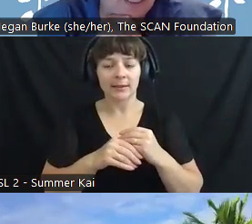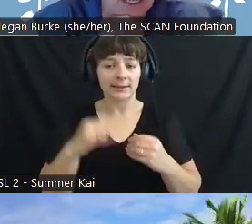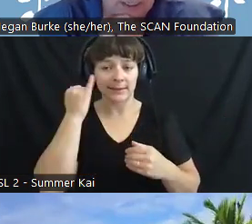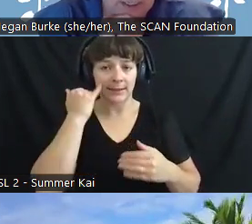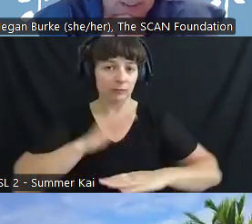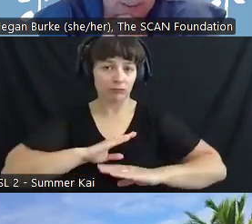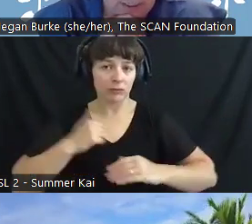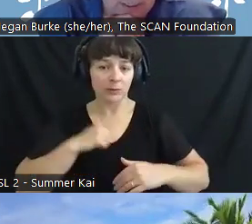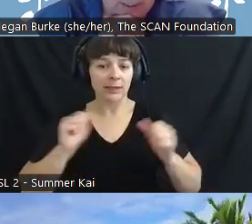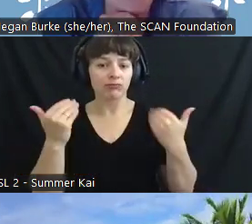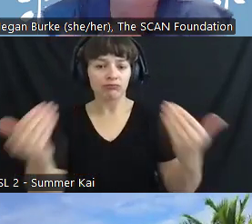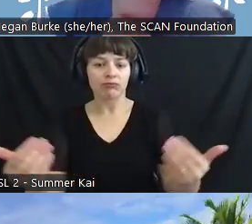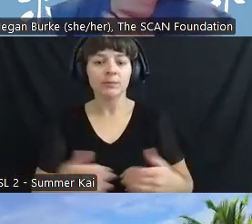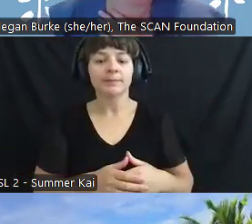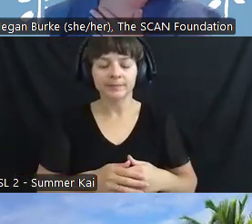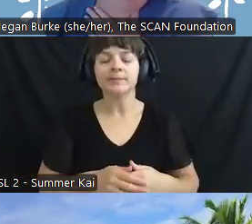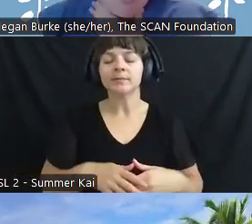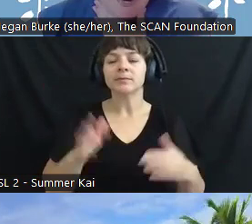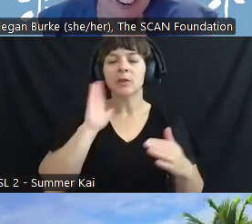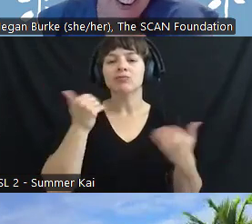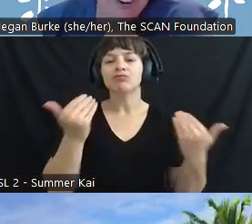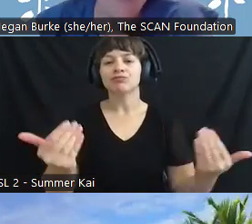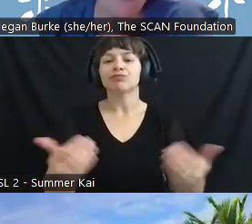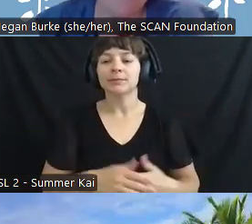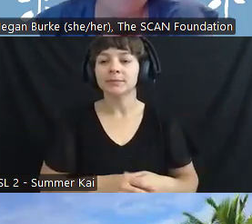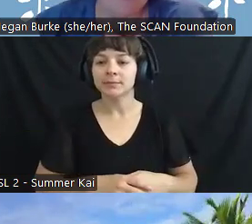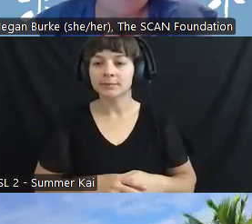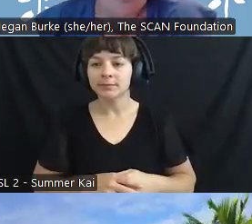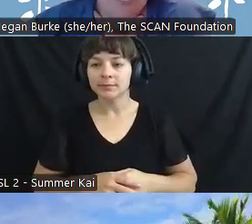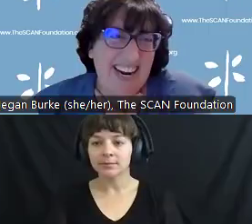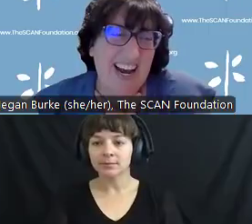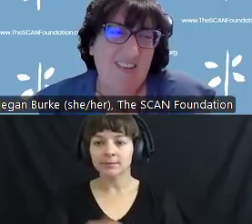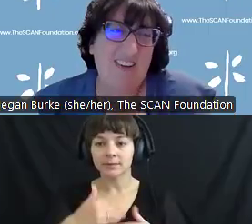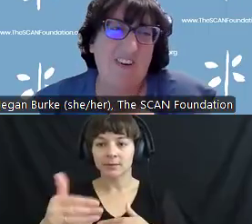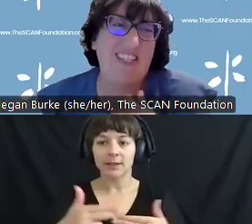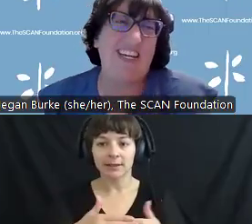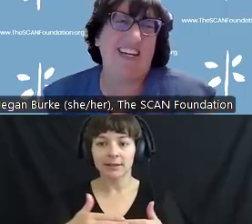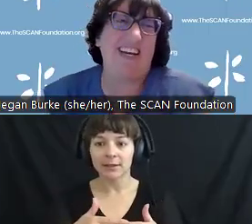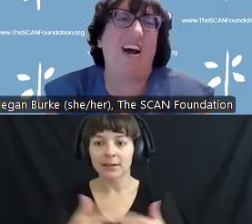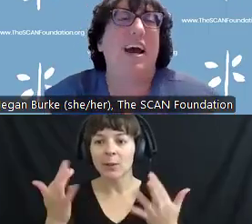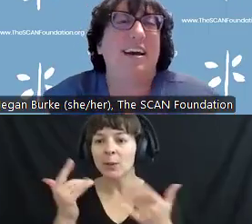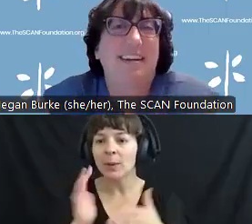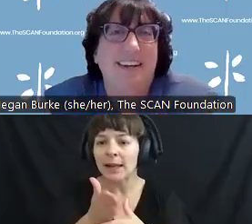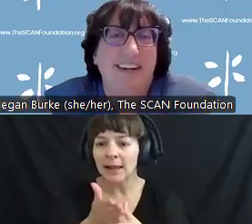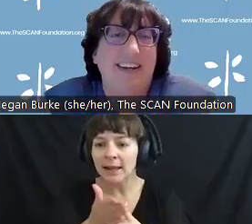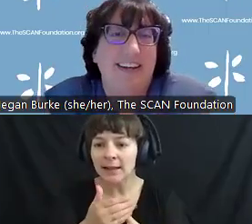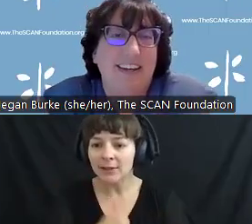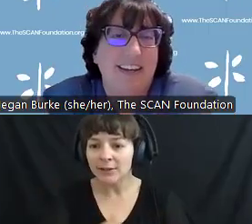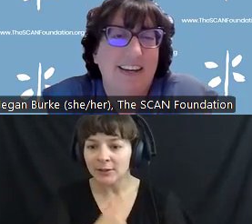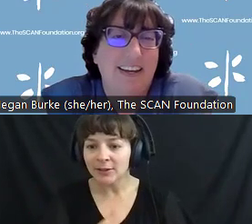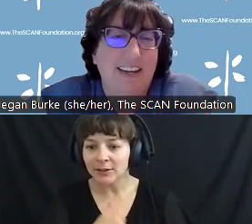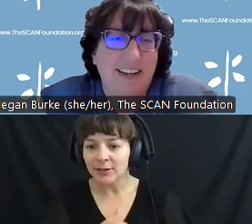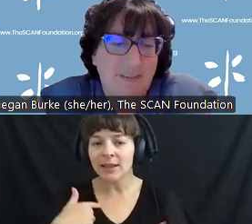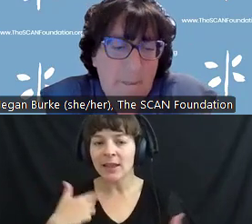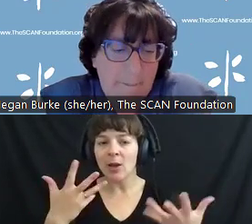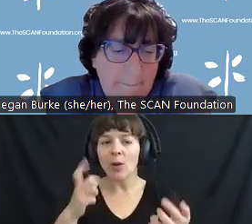section. We can move on. Okay, great. Thank you. So next slide. Wait, I'm sorry, Megan, I'm sorry to interrupt. I do